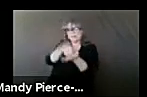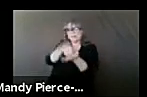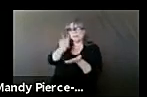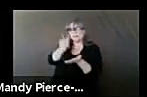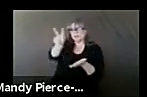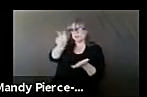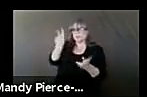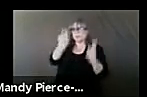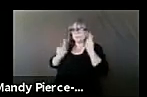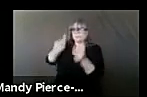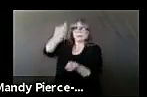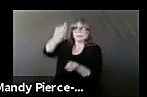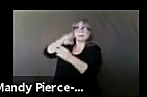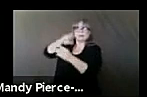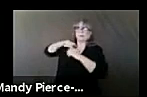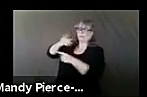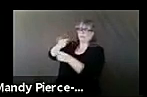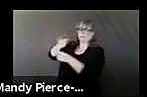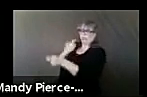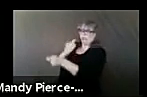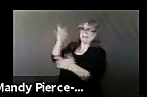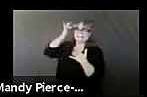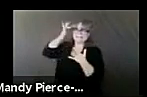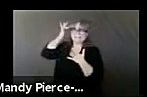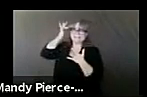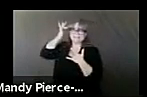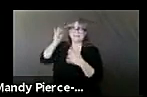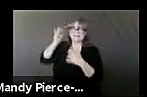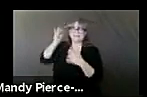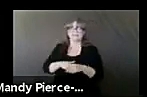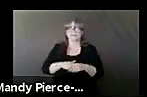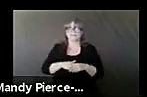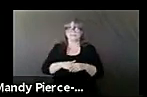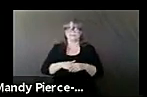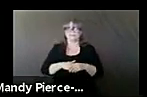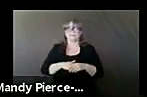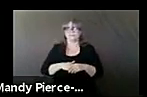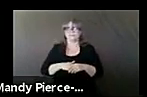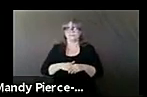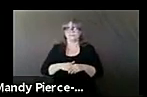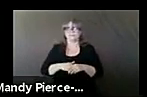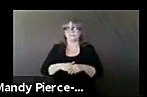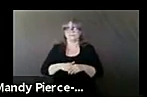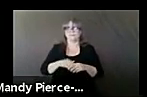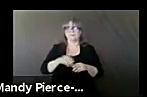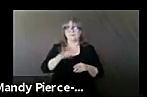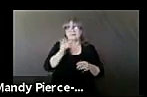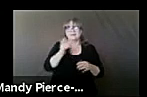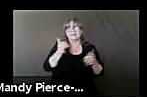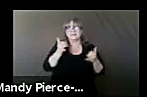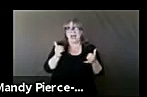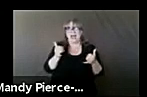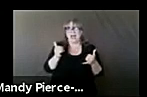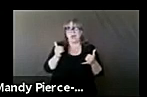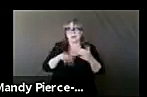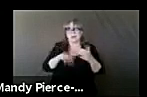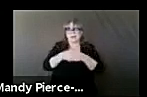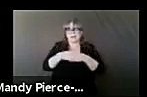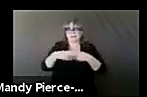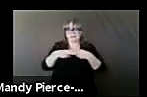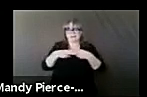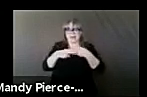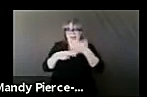The next several figures shows what we predict may happen once we start seeing the impact of the stay-at-home order in the next few days.